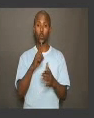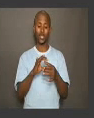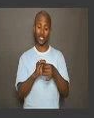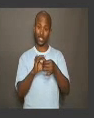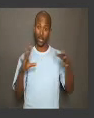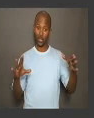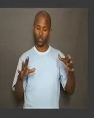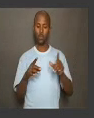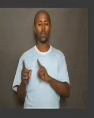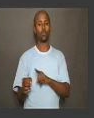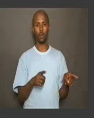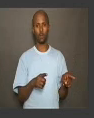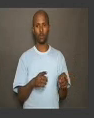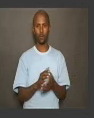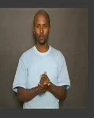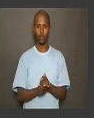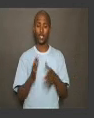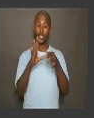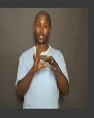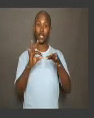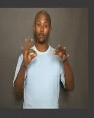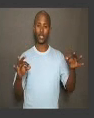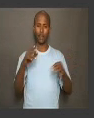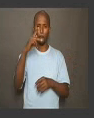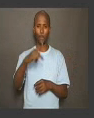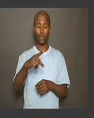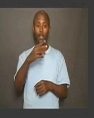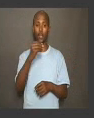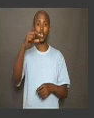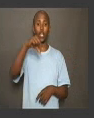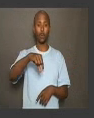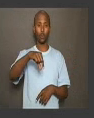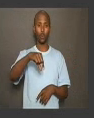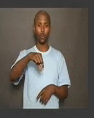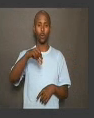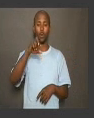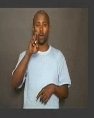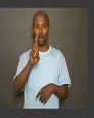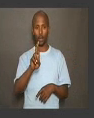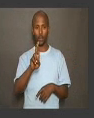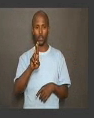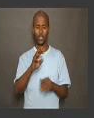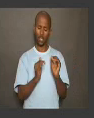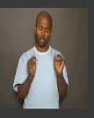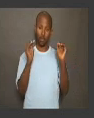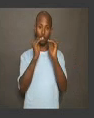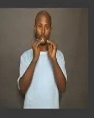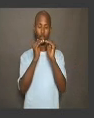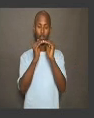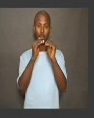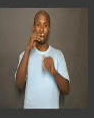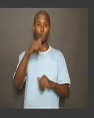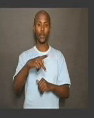disjunction as well. The statement P and Q or R is equivalent